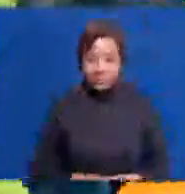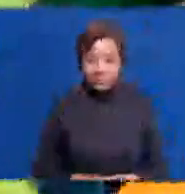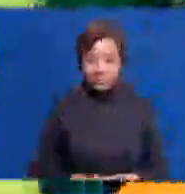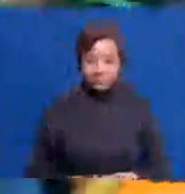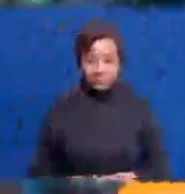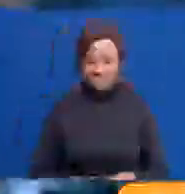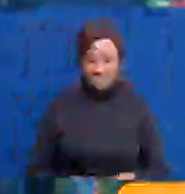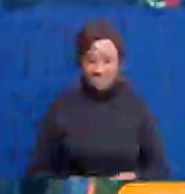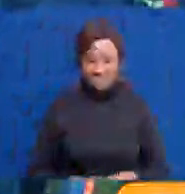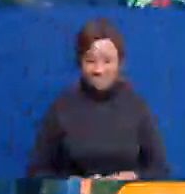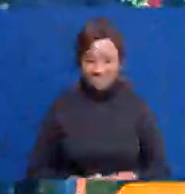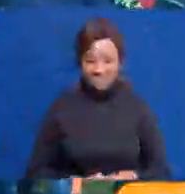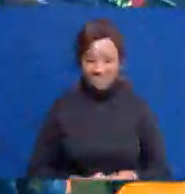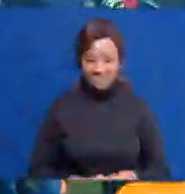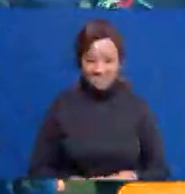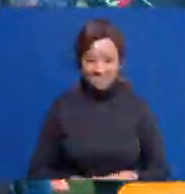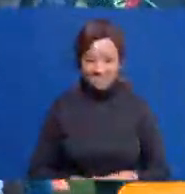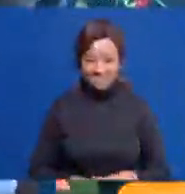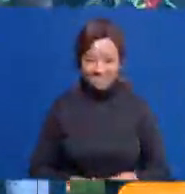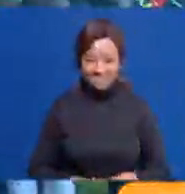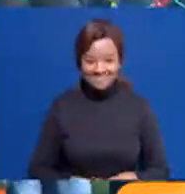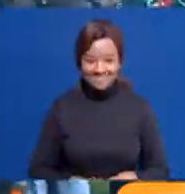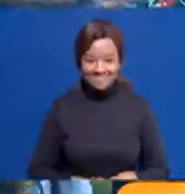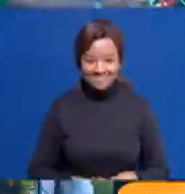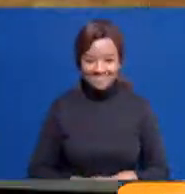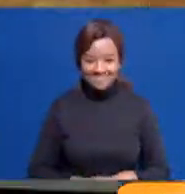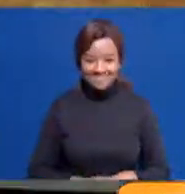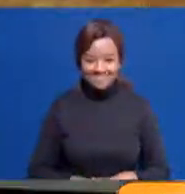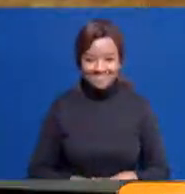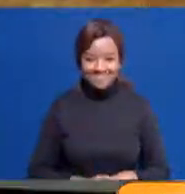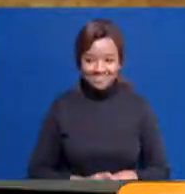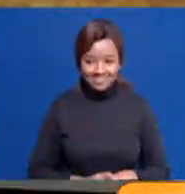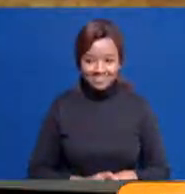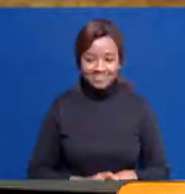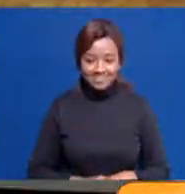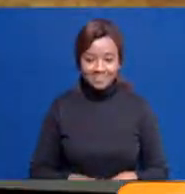Champions.